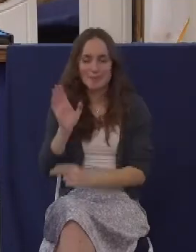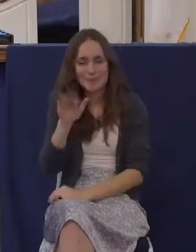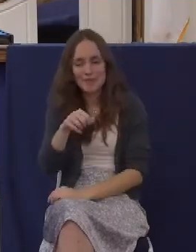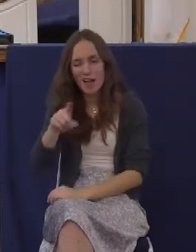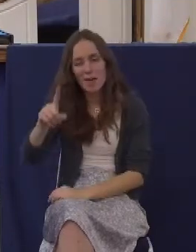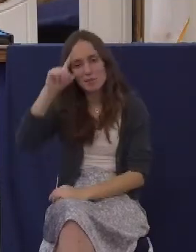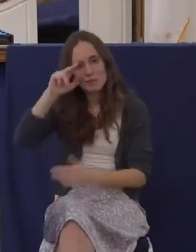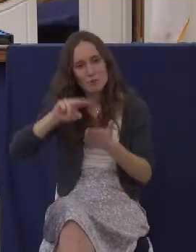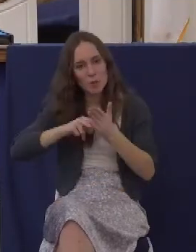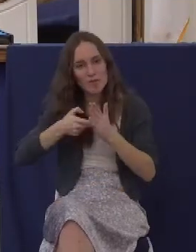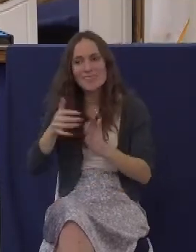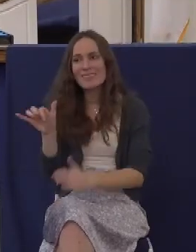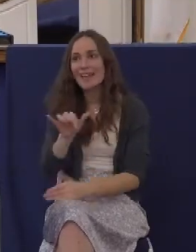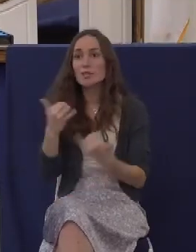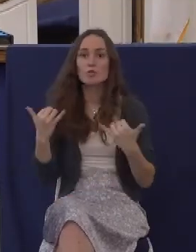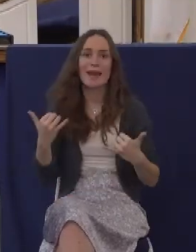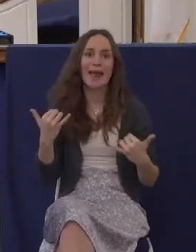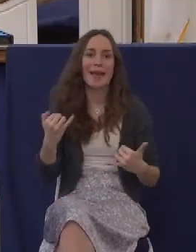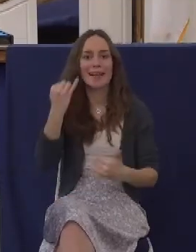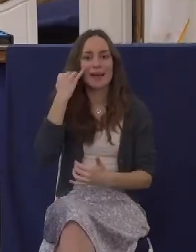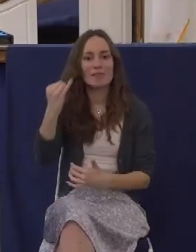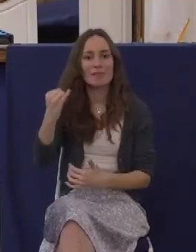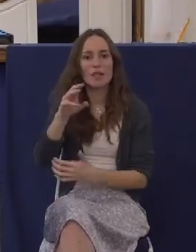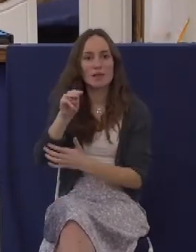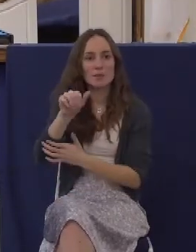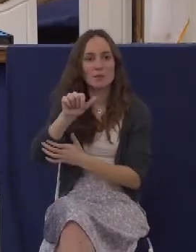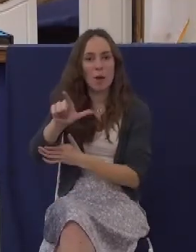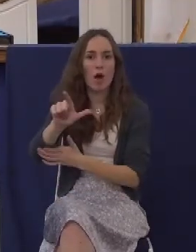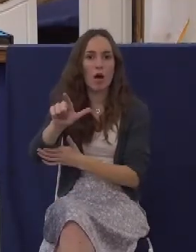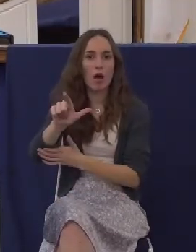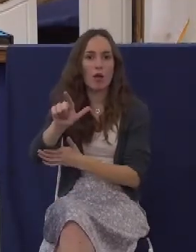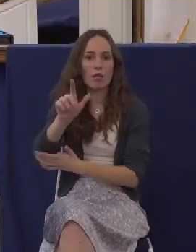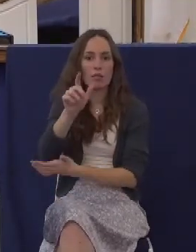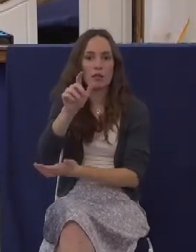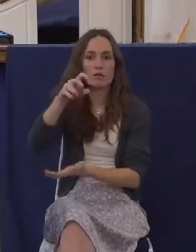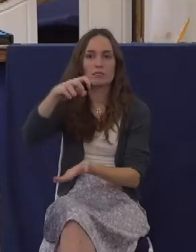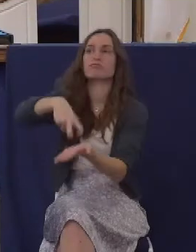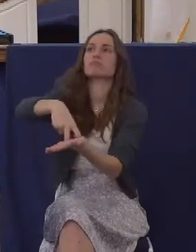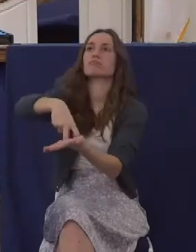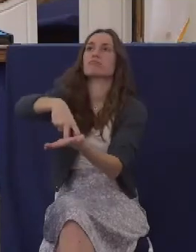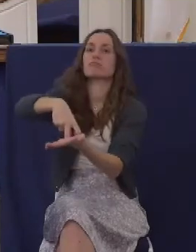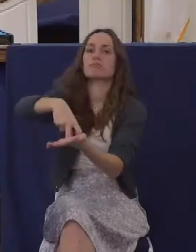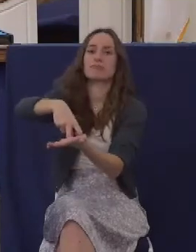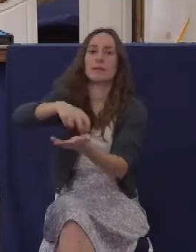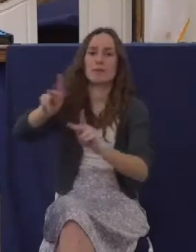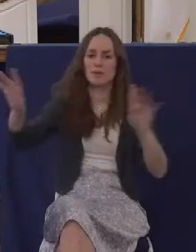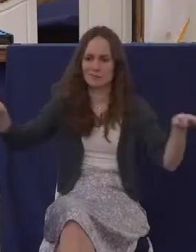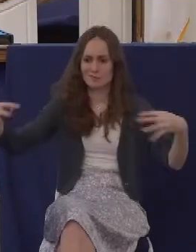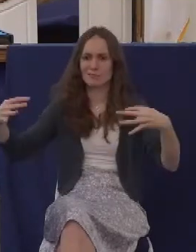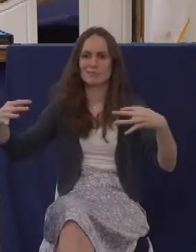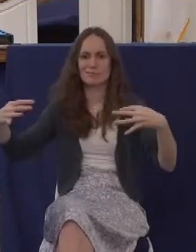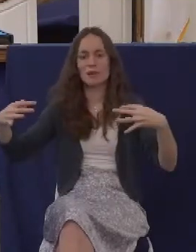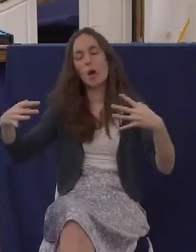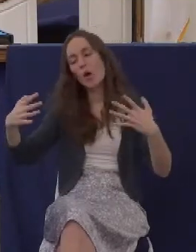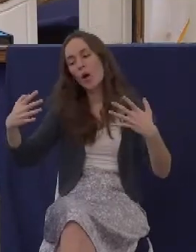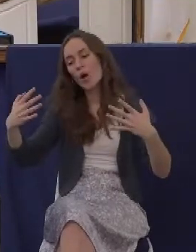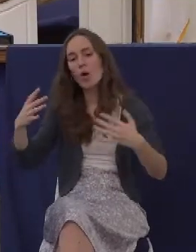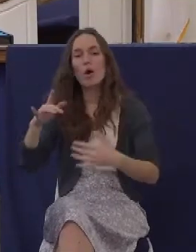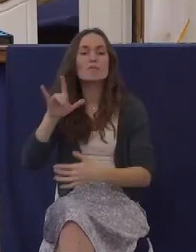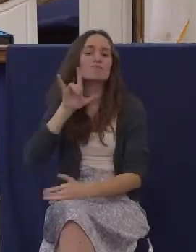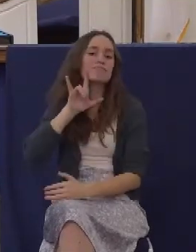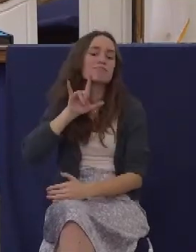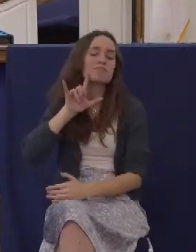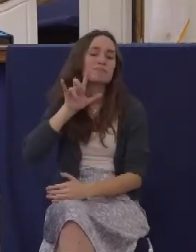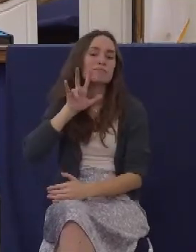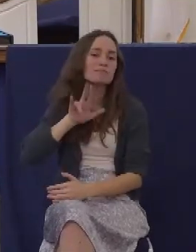mall, dropping to their knees in this pious expression of prayer. Again, they